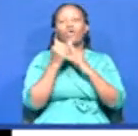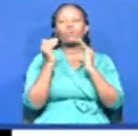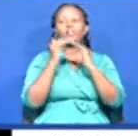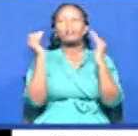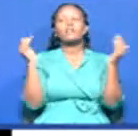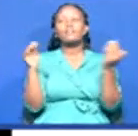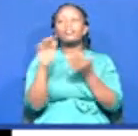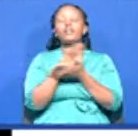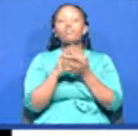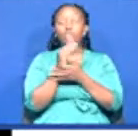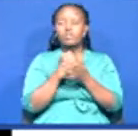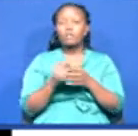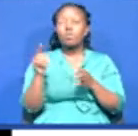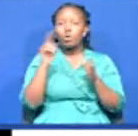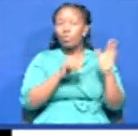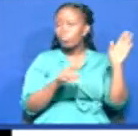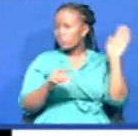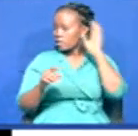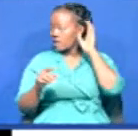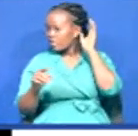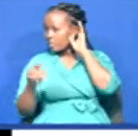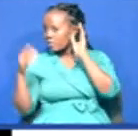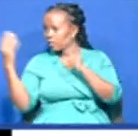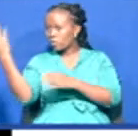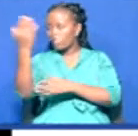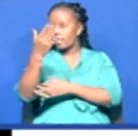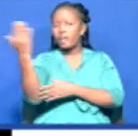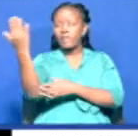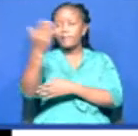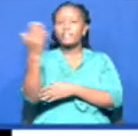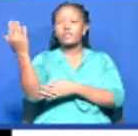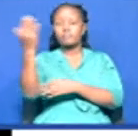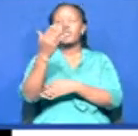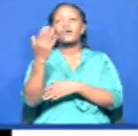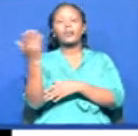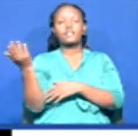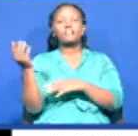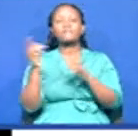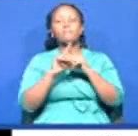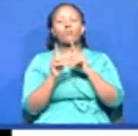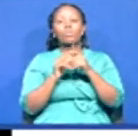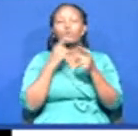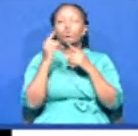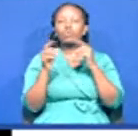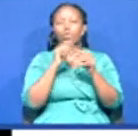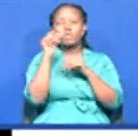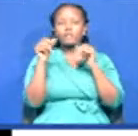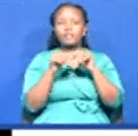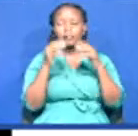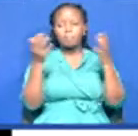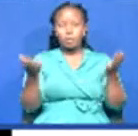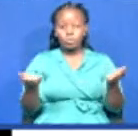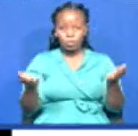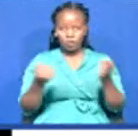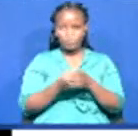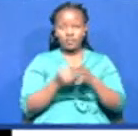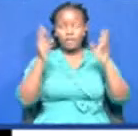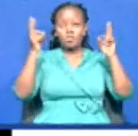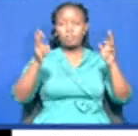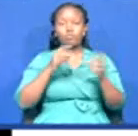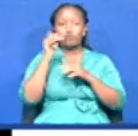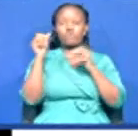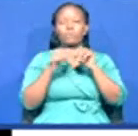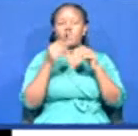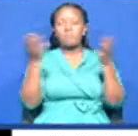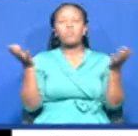we listened to the speakers during the plenary session, and they talked about the issue of intellectual property